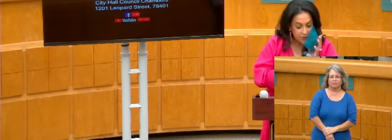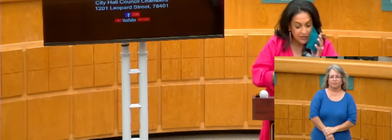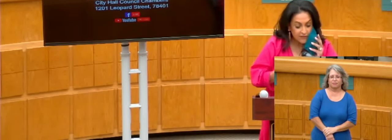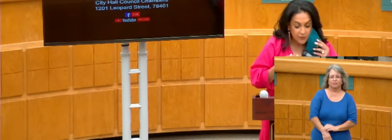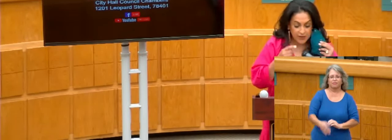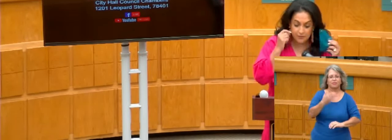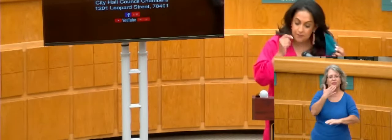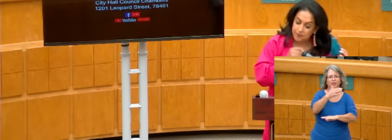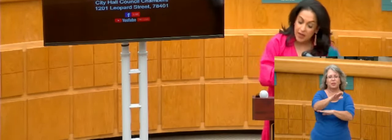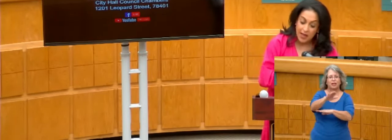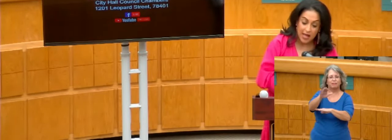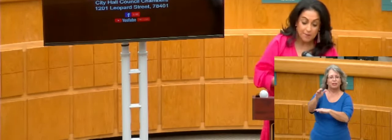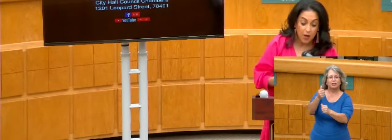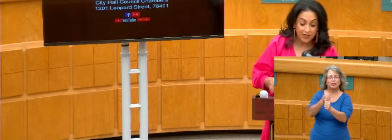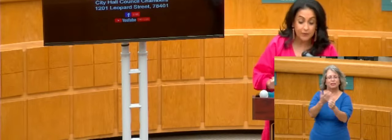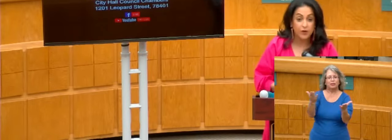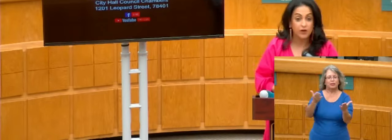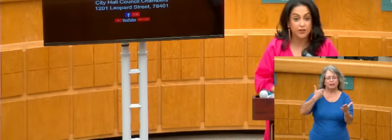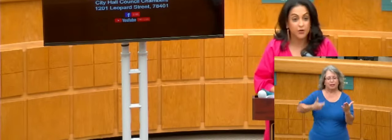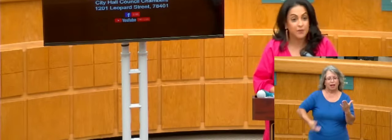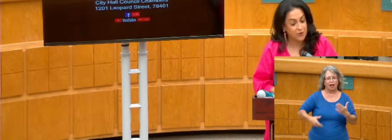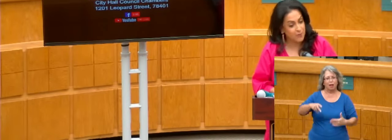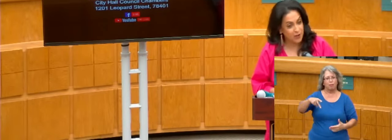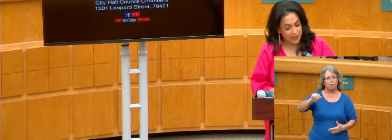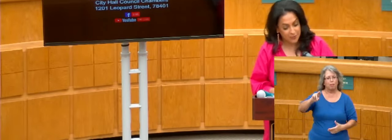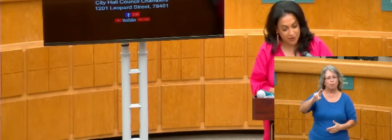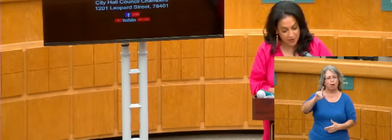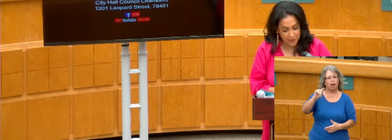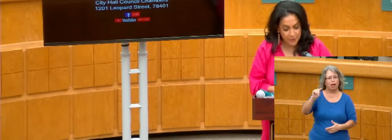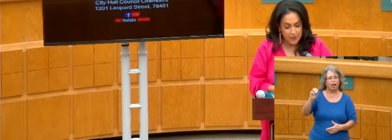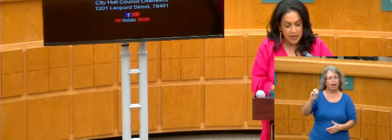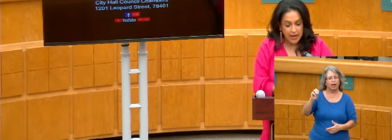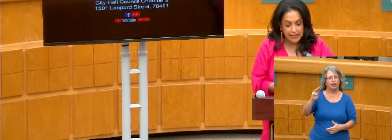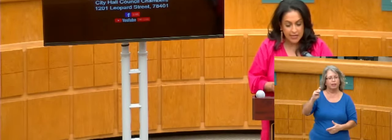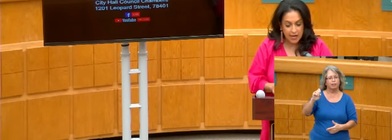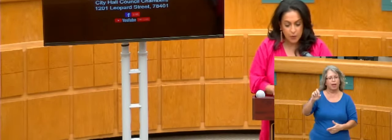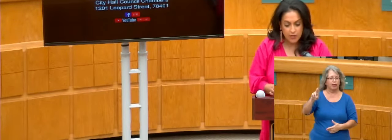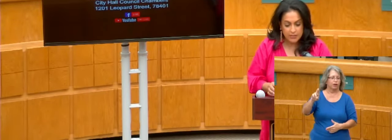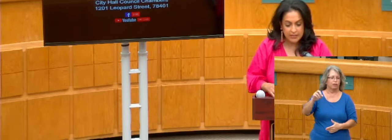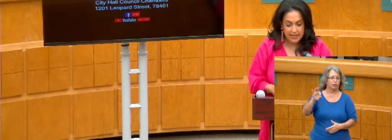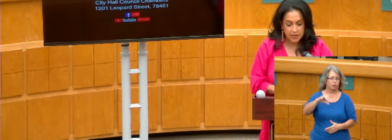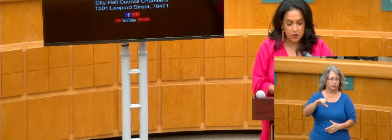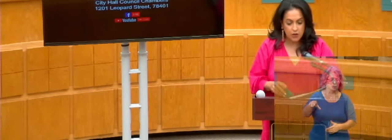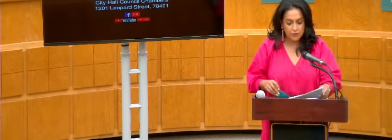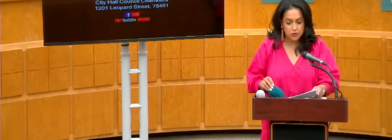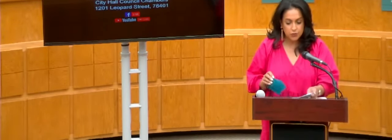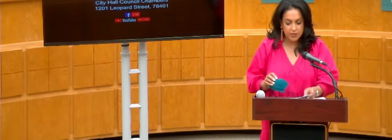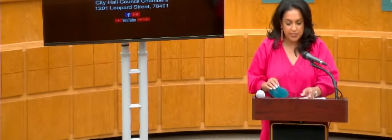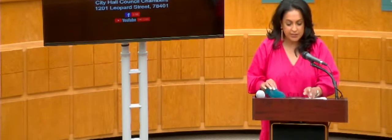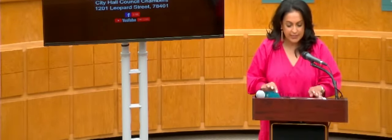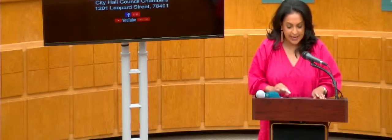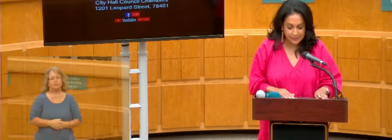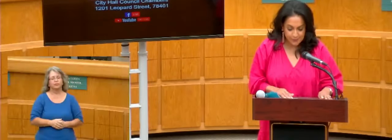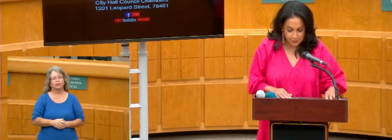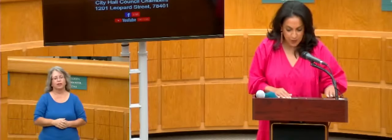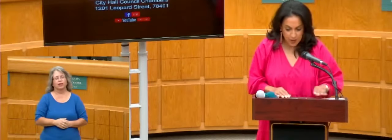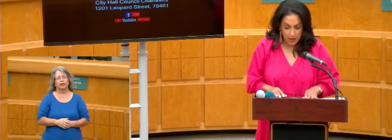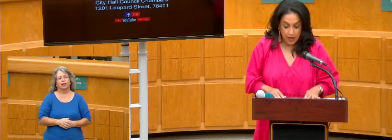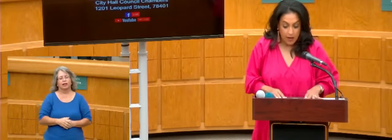Good afternoon, everyone. I'm Paulette Guajardo, Mayor Paulette Guajardo, and I want to thank you all for joining us